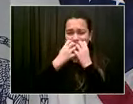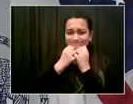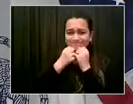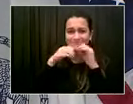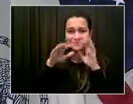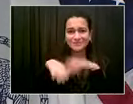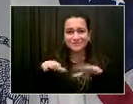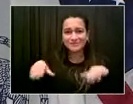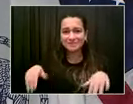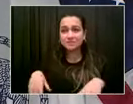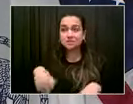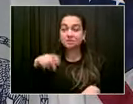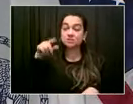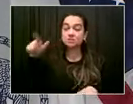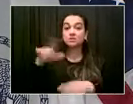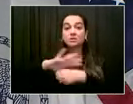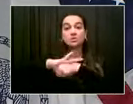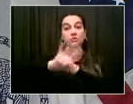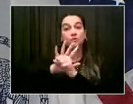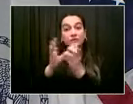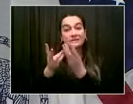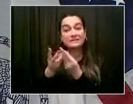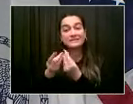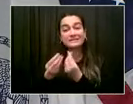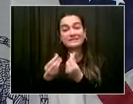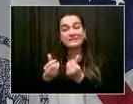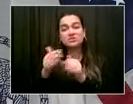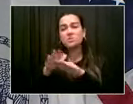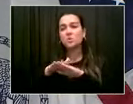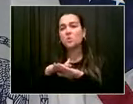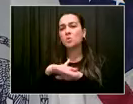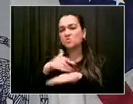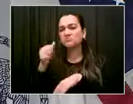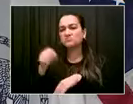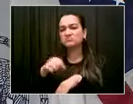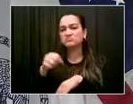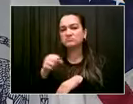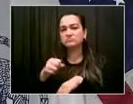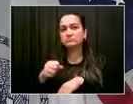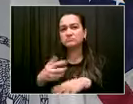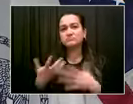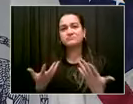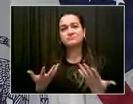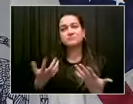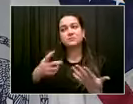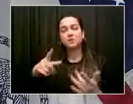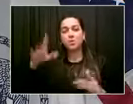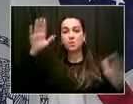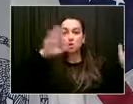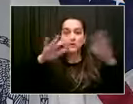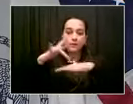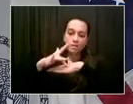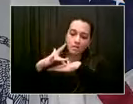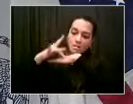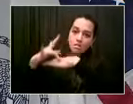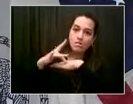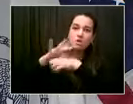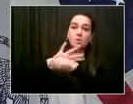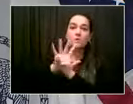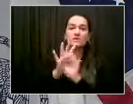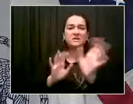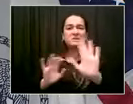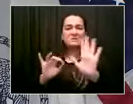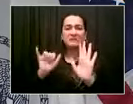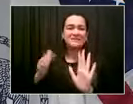past as a crisis. It may be yet another disease out there like the flu and other things, but it will be manageable. So we got to